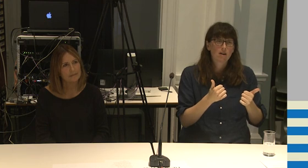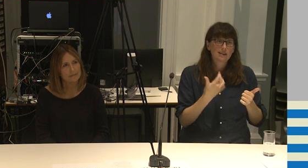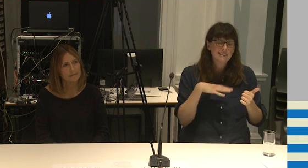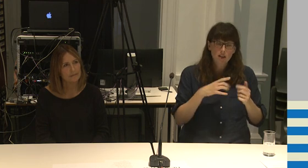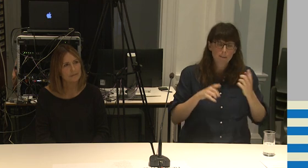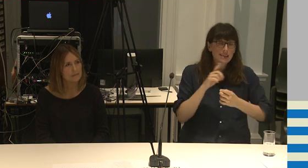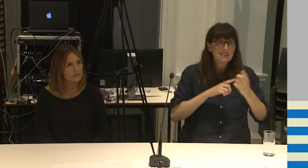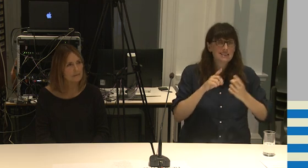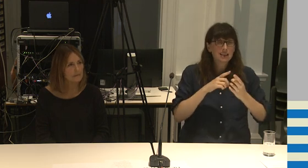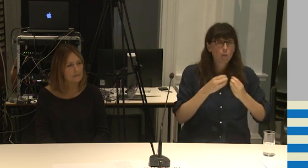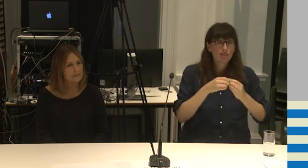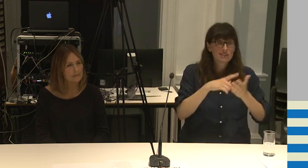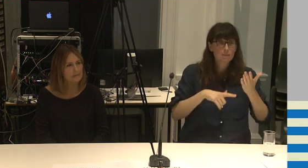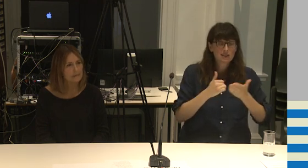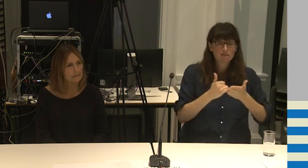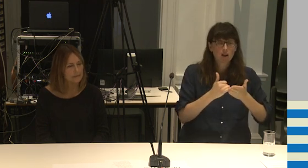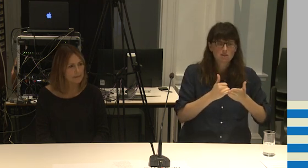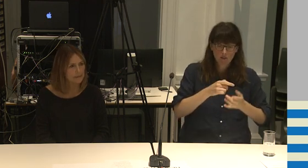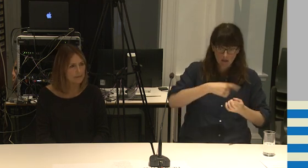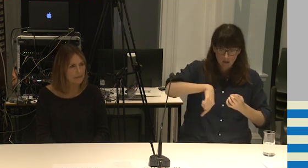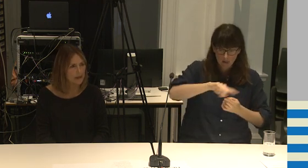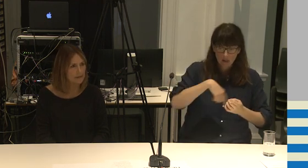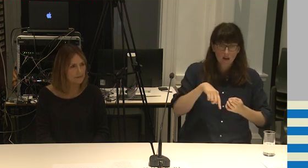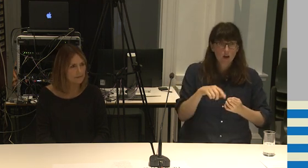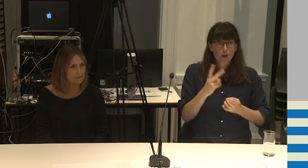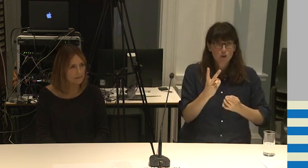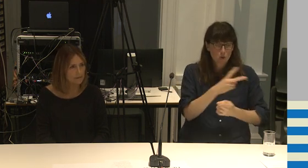to have this whole meeting with my disability advisor, where there's me